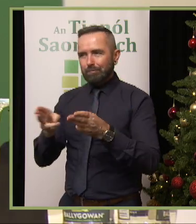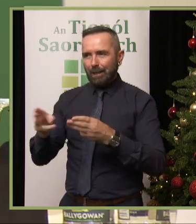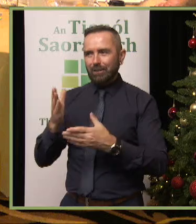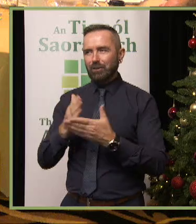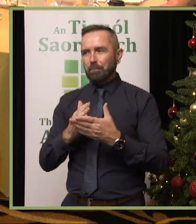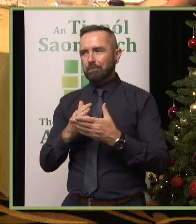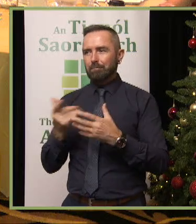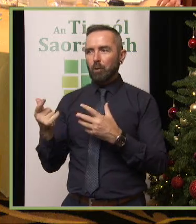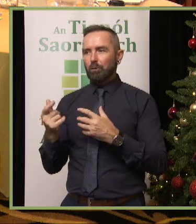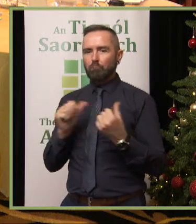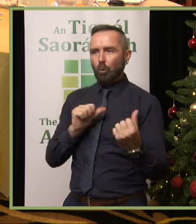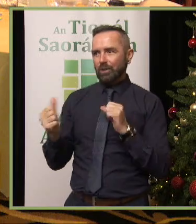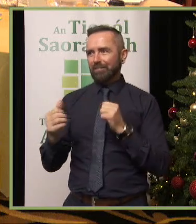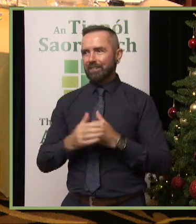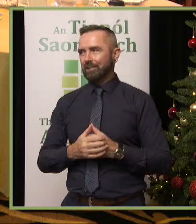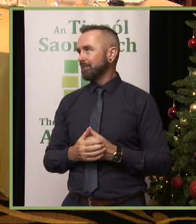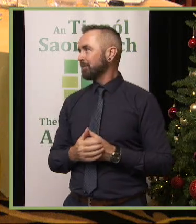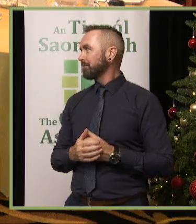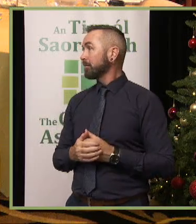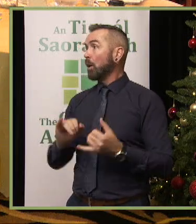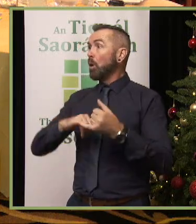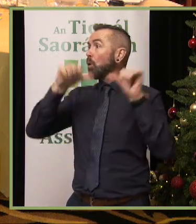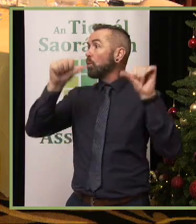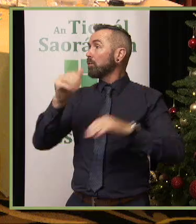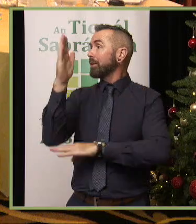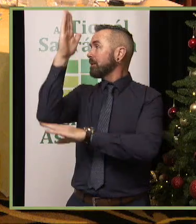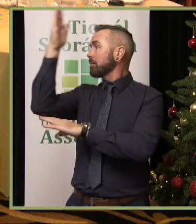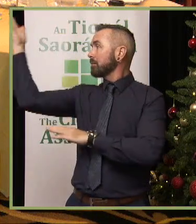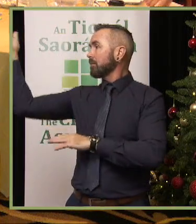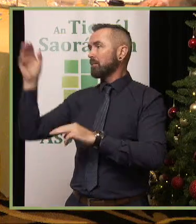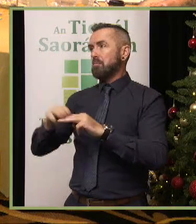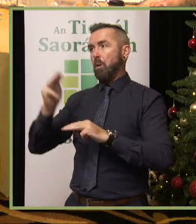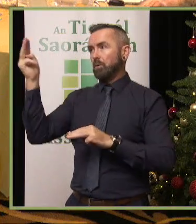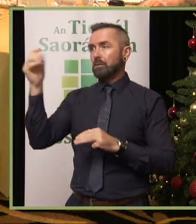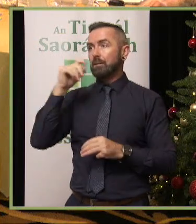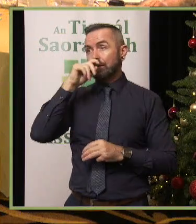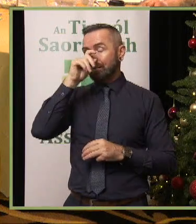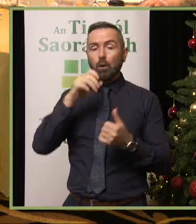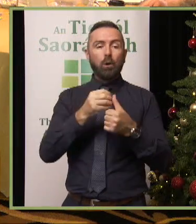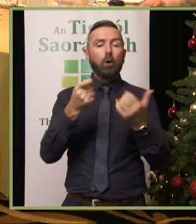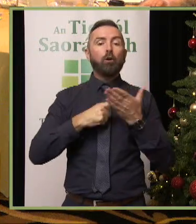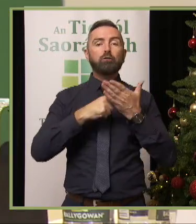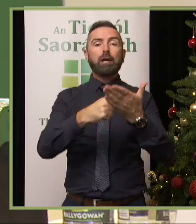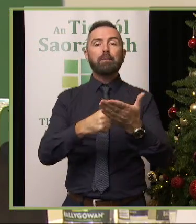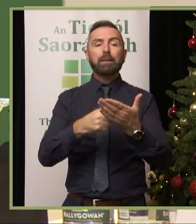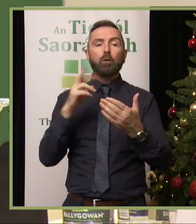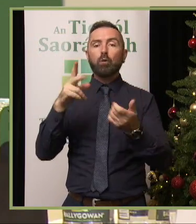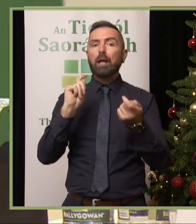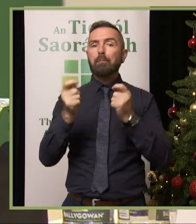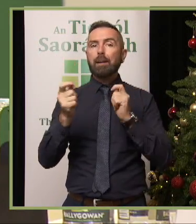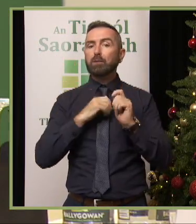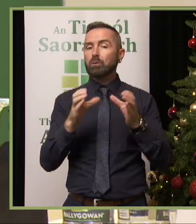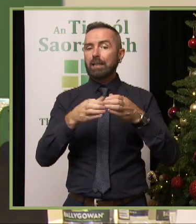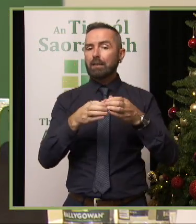hands, please. Okay, great. Thank you, everyone. Another recommendation or another amendment to this